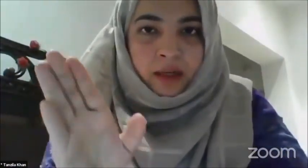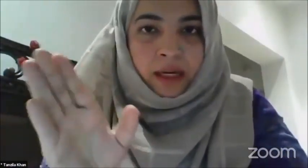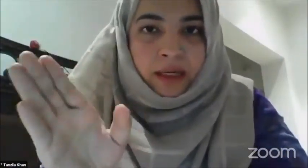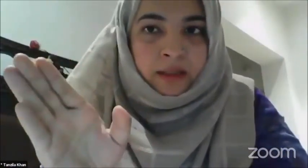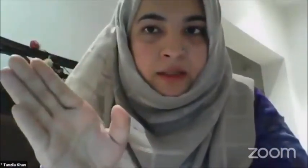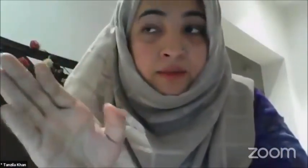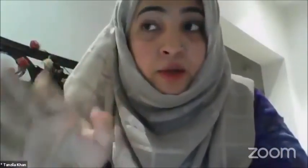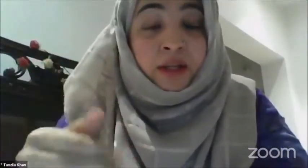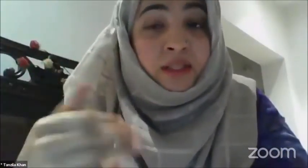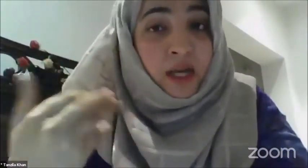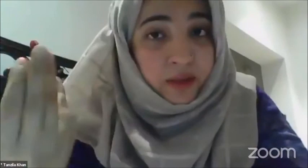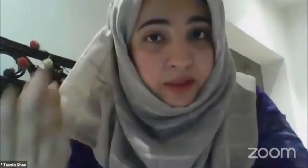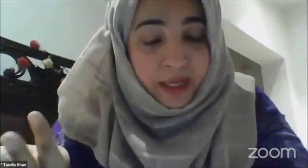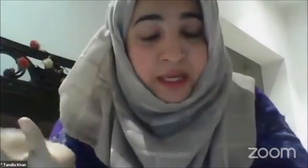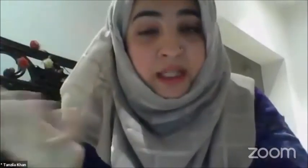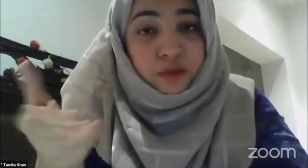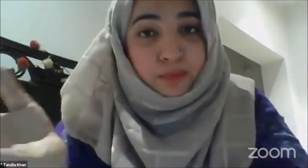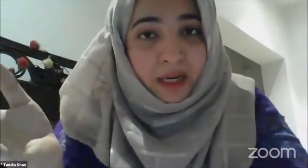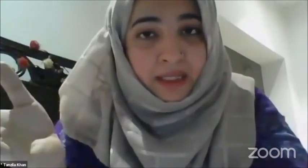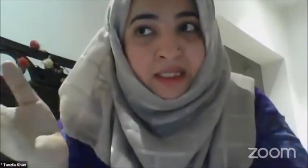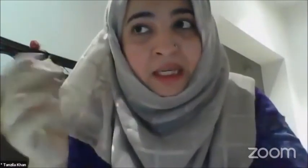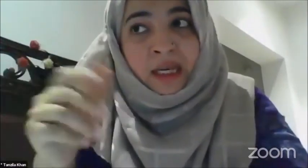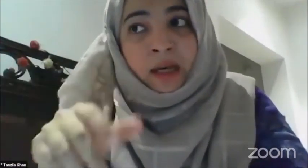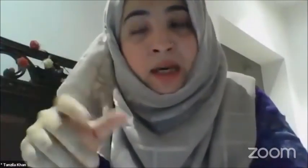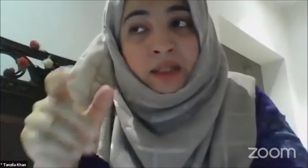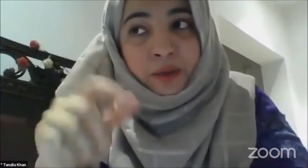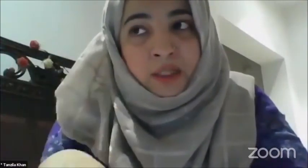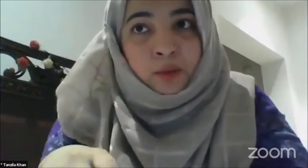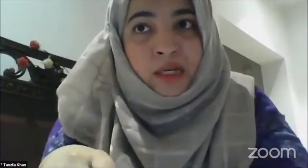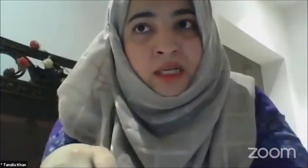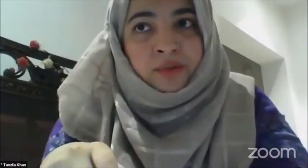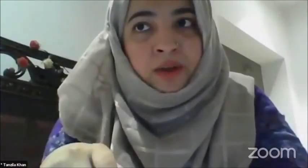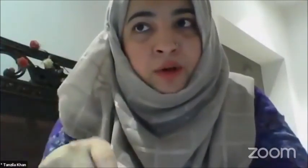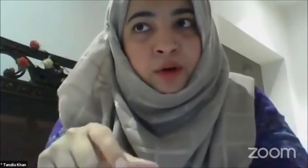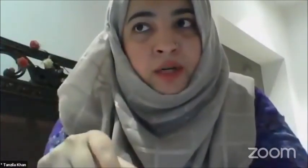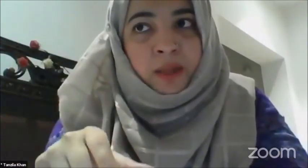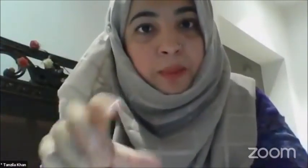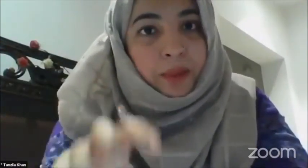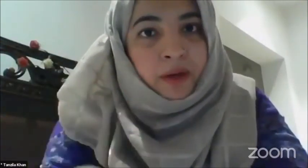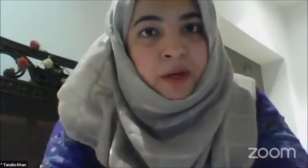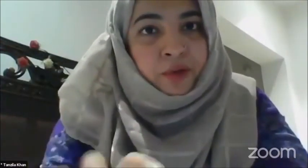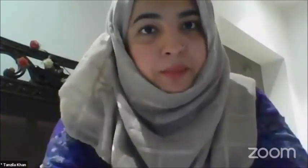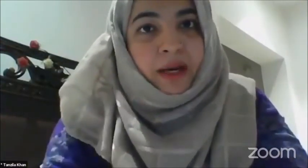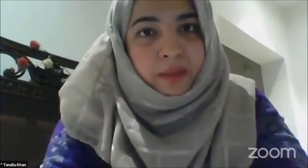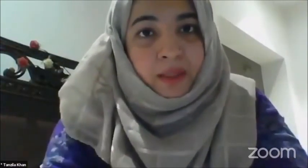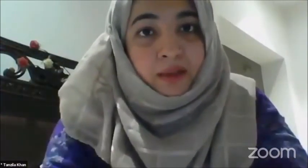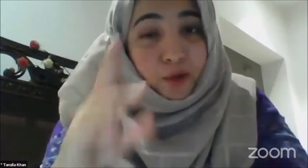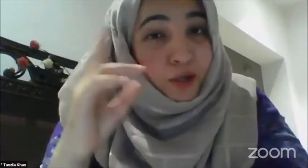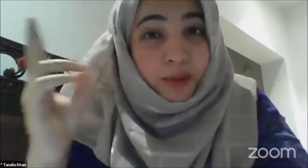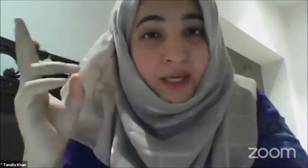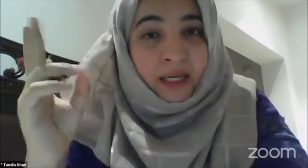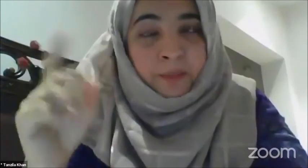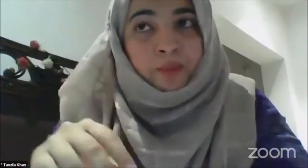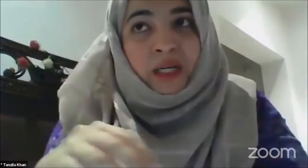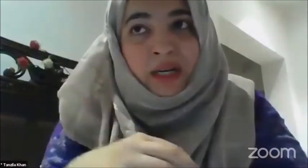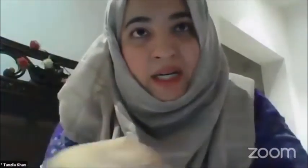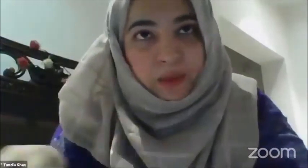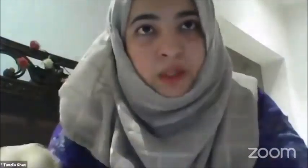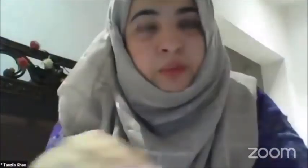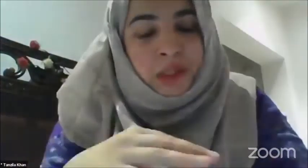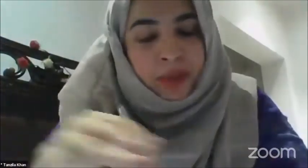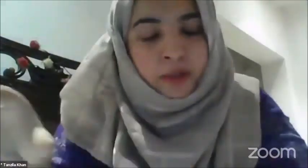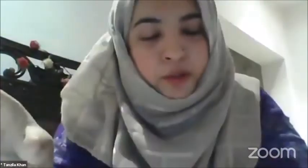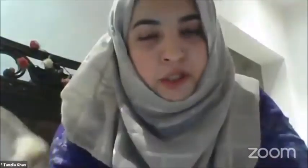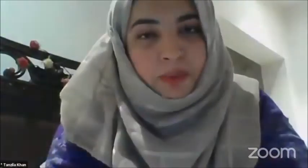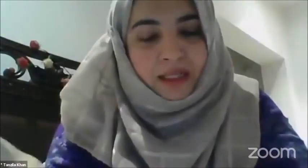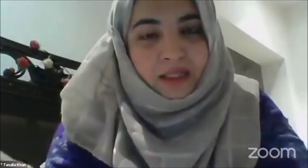online and we got discovered by a huge market. And the good thing was that we were already prepared for the pandemic, not knowingly, but our network